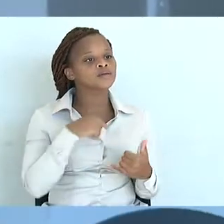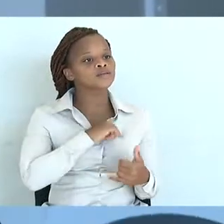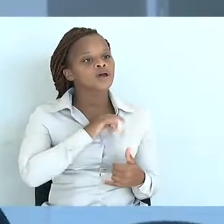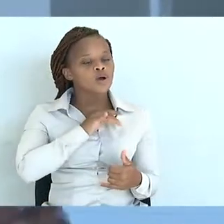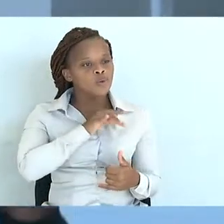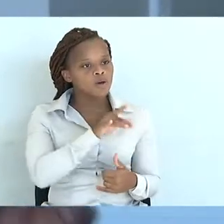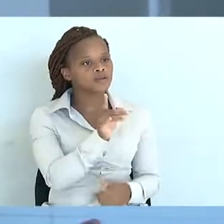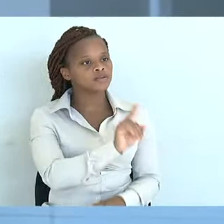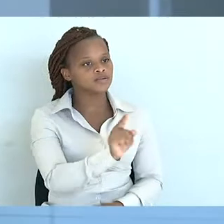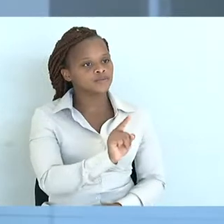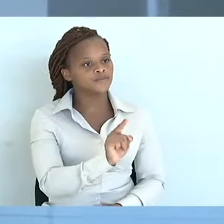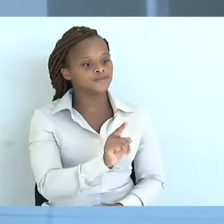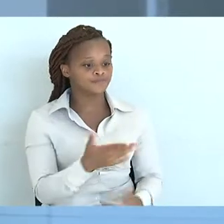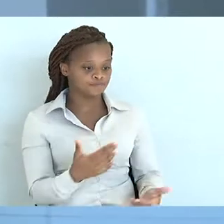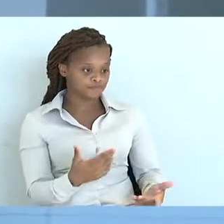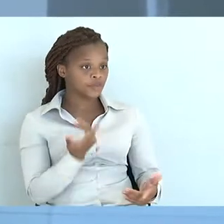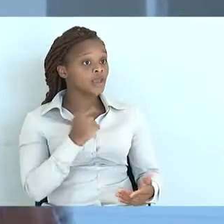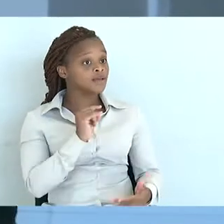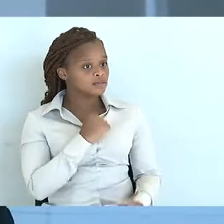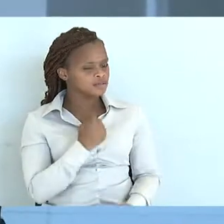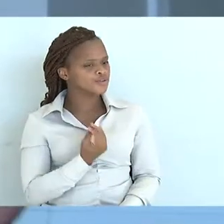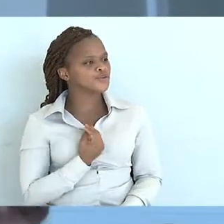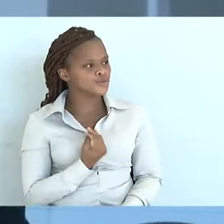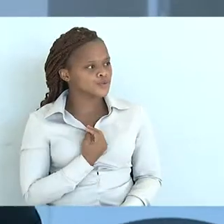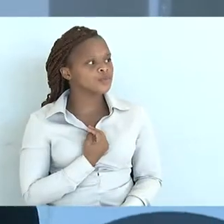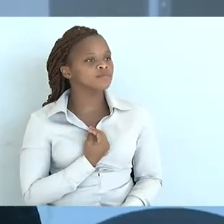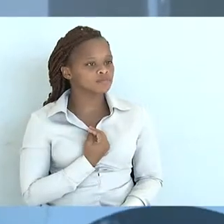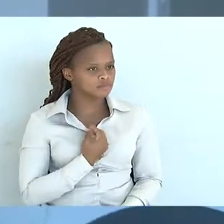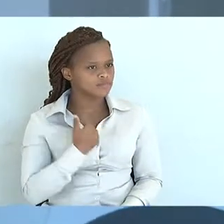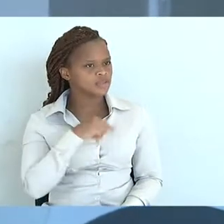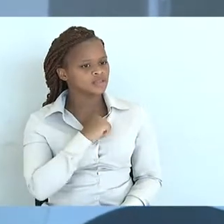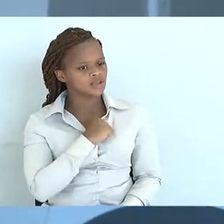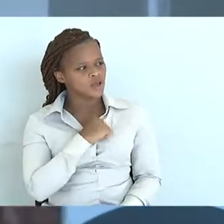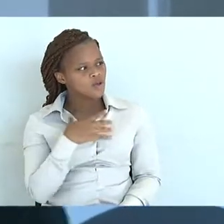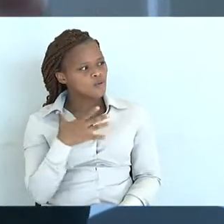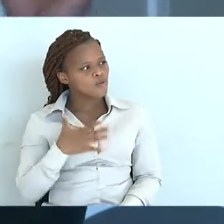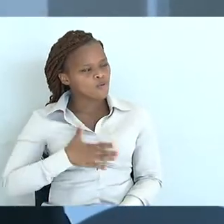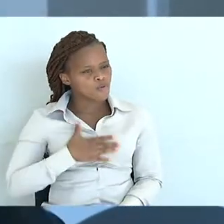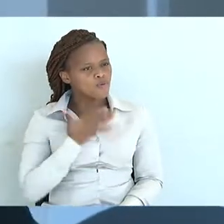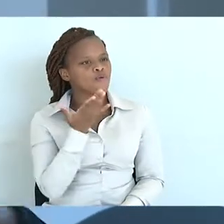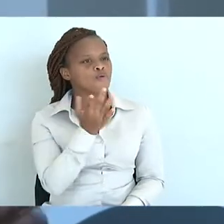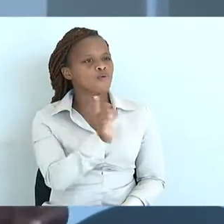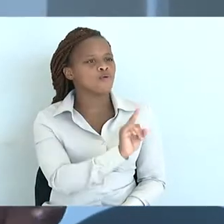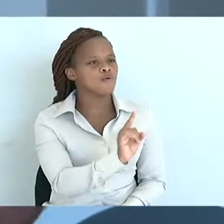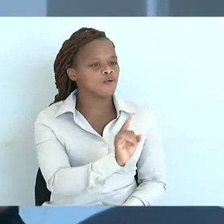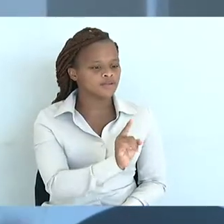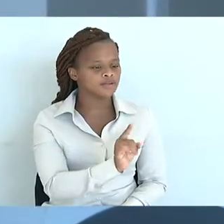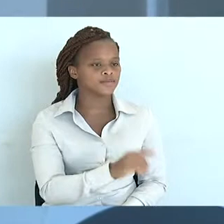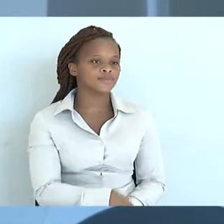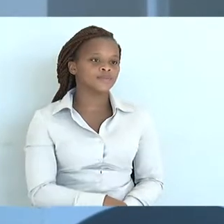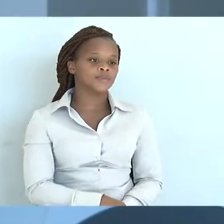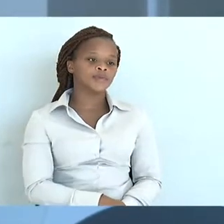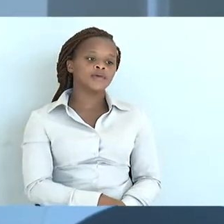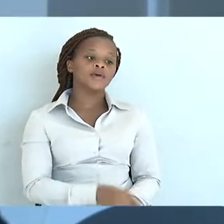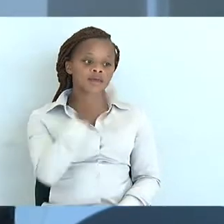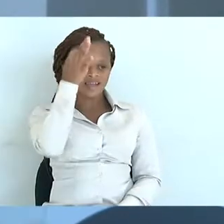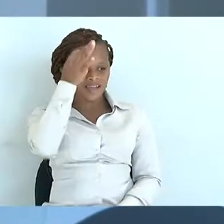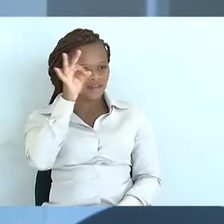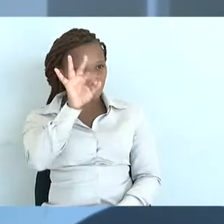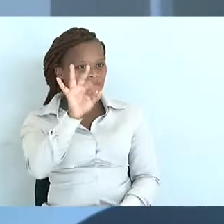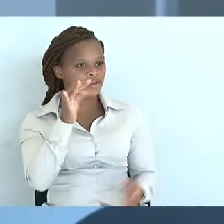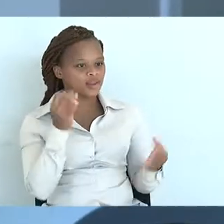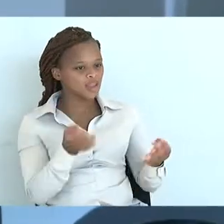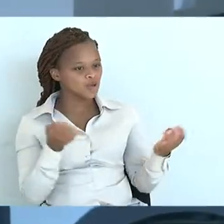as a youth we are wishing ukuthi singa misuse ama equipments aga government.